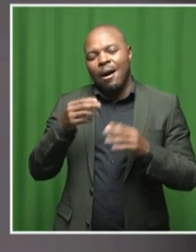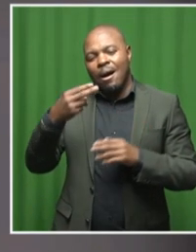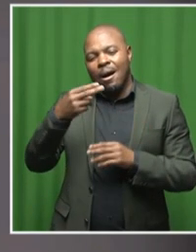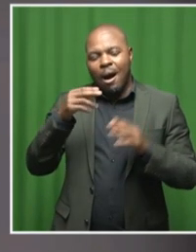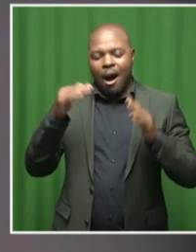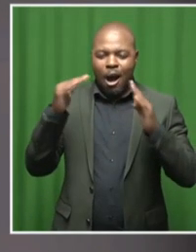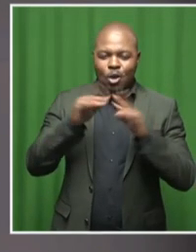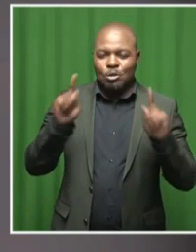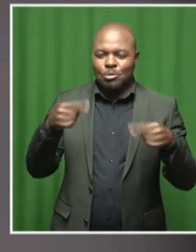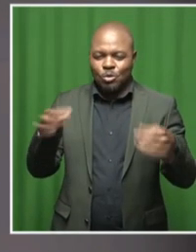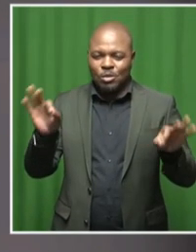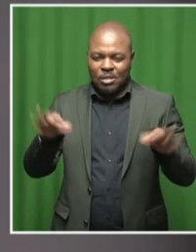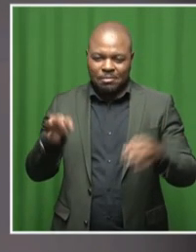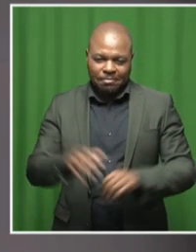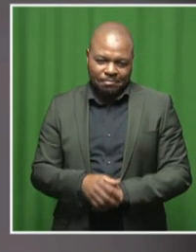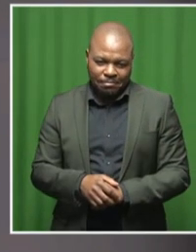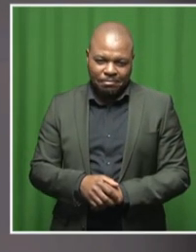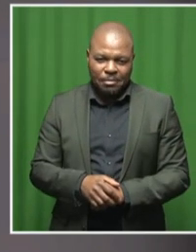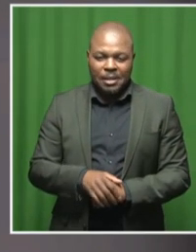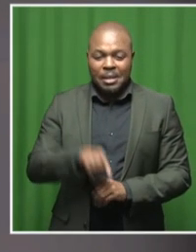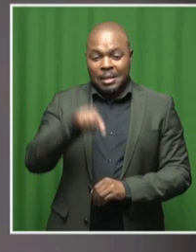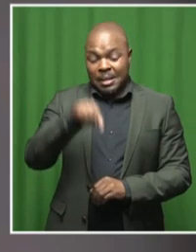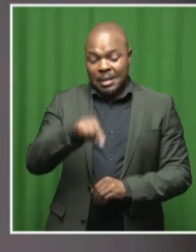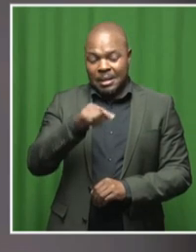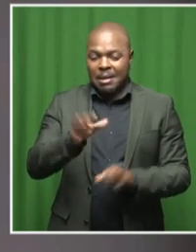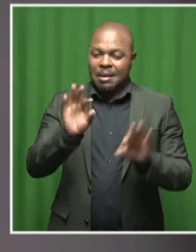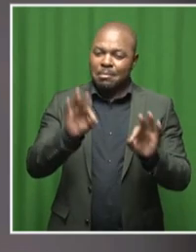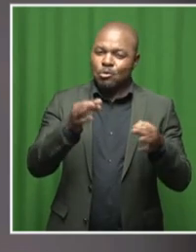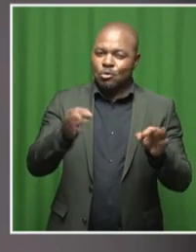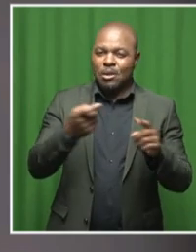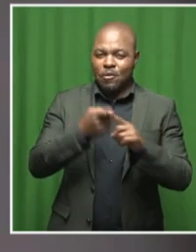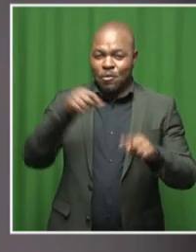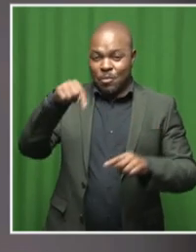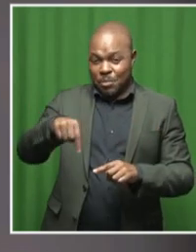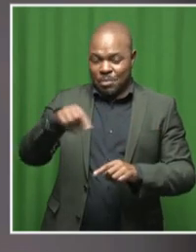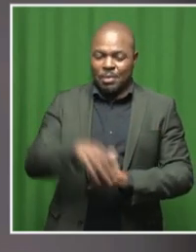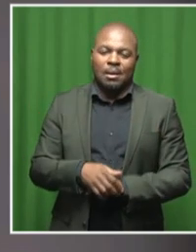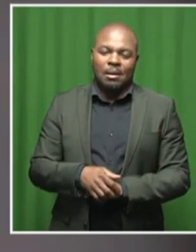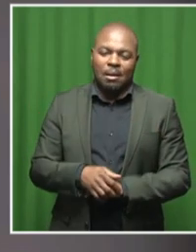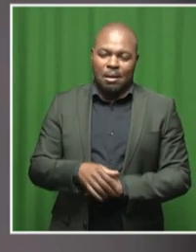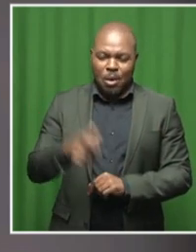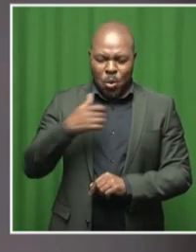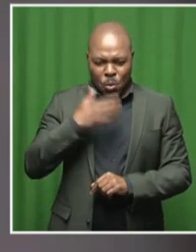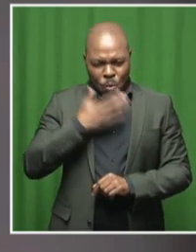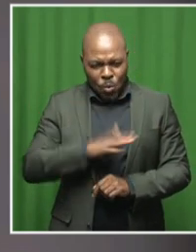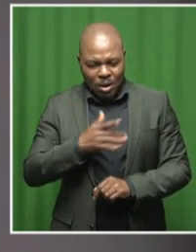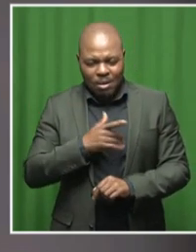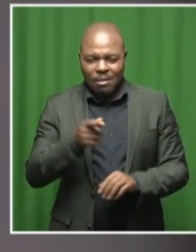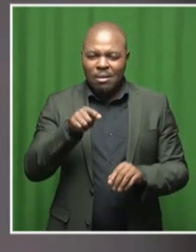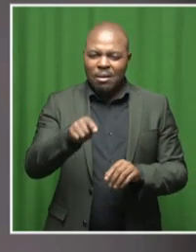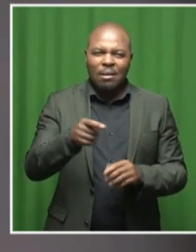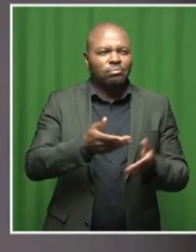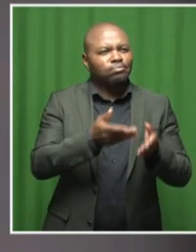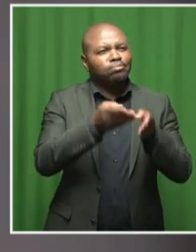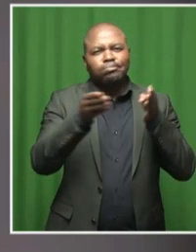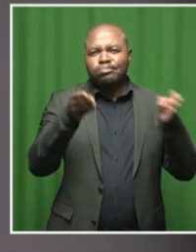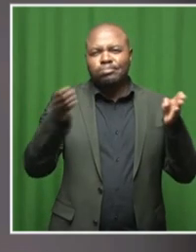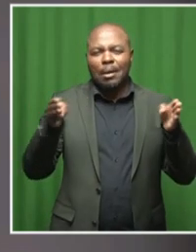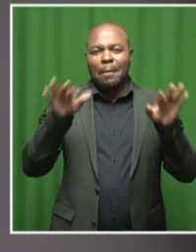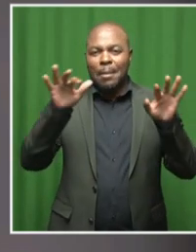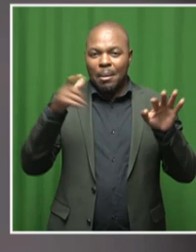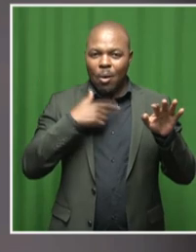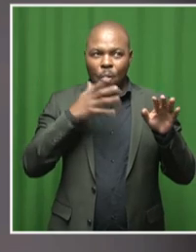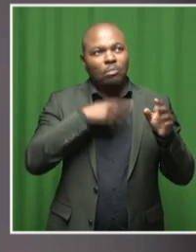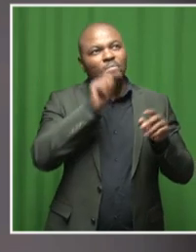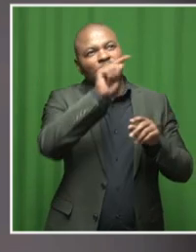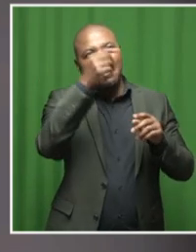we want the house heads to come out, and we want, and you know, the house heads are from everywhere. Yeah. So we want people to